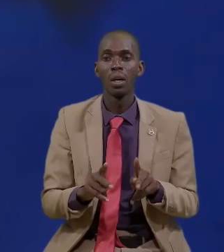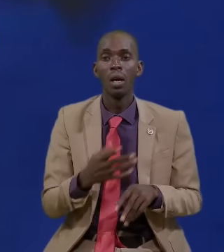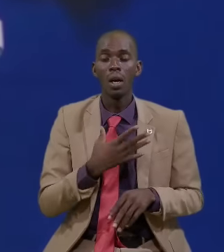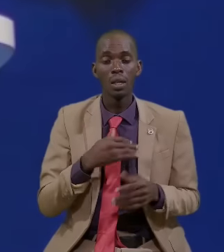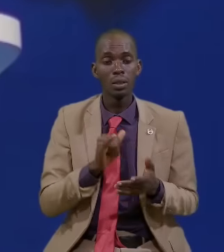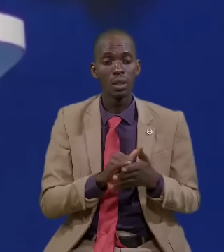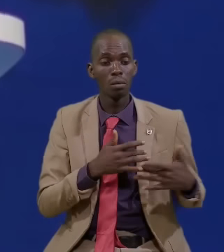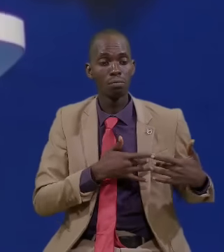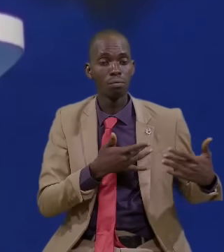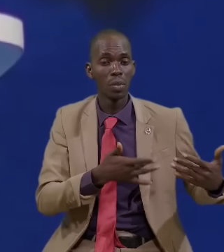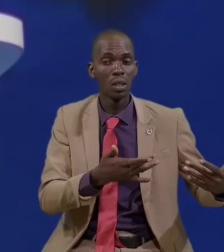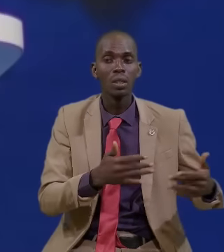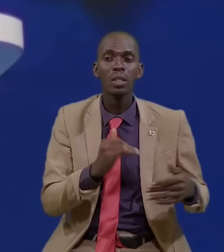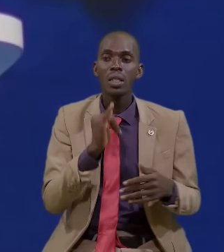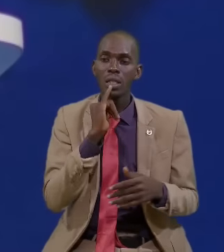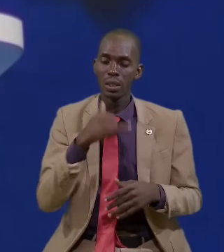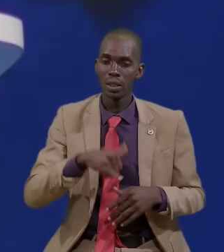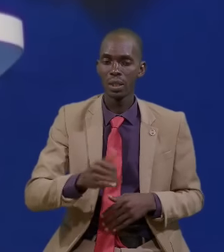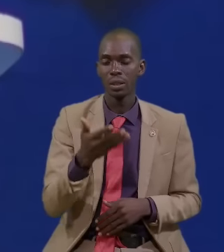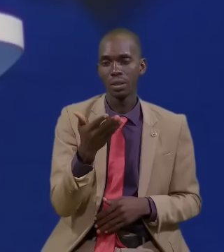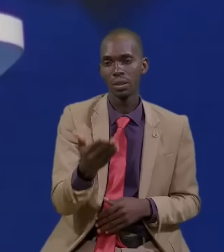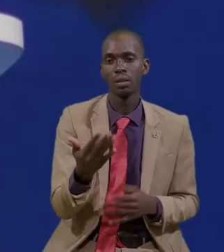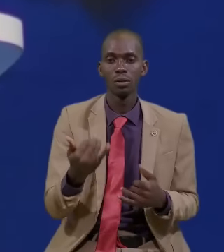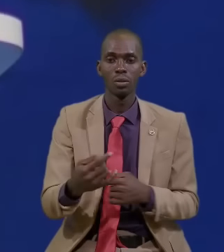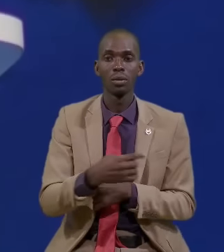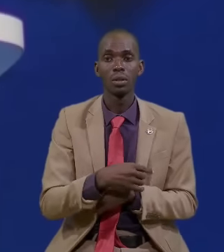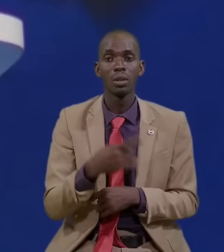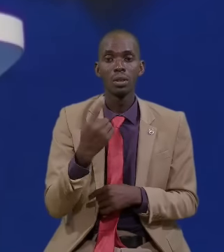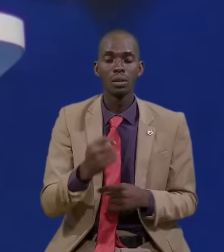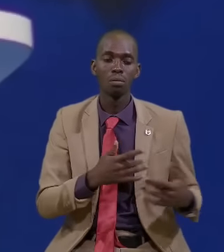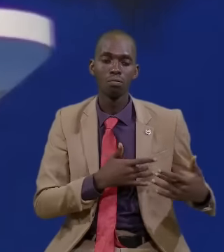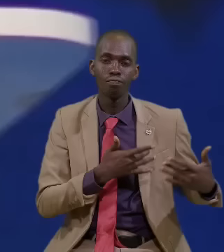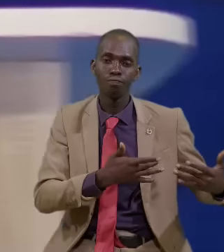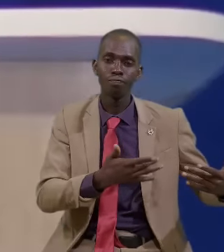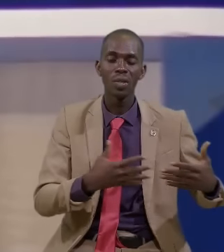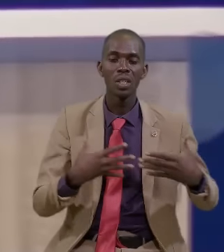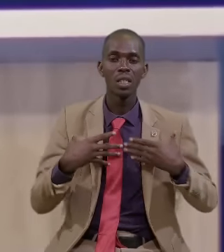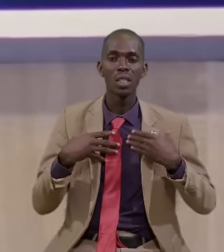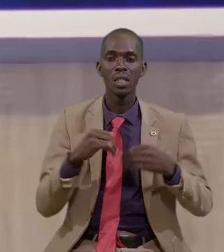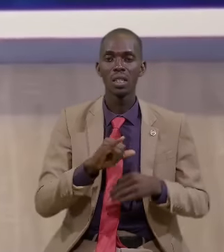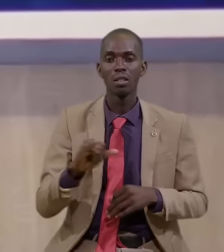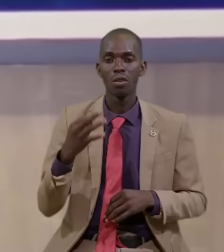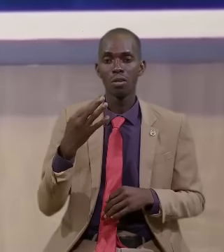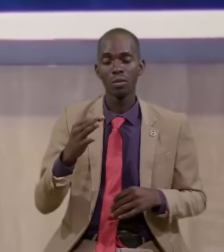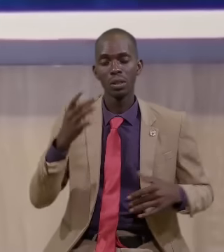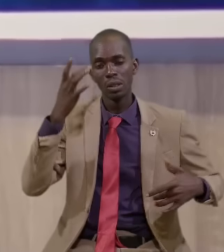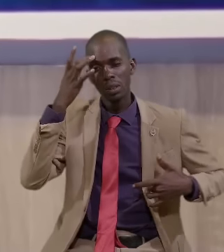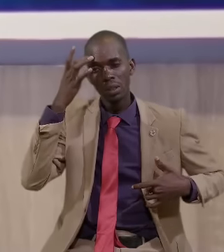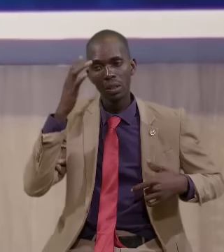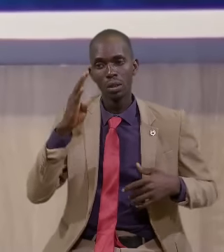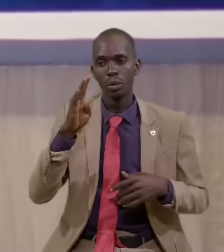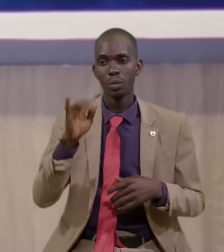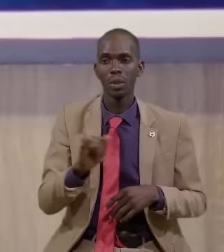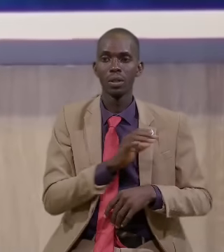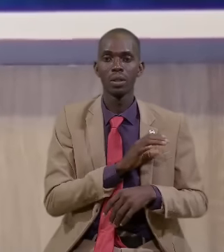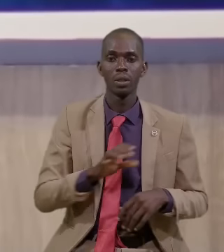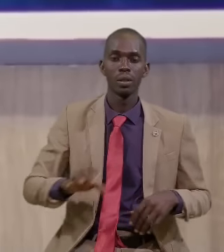is still there today. The compassionate healing of the sick by Christ. Number two,